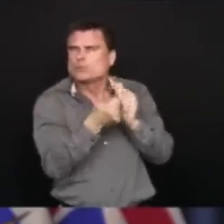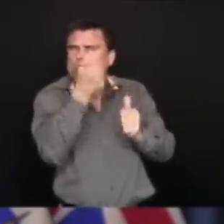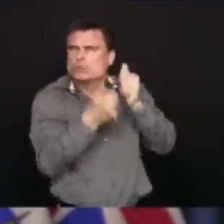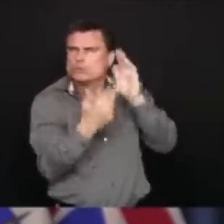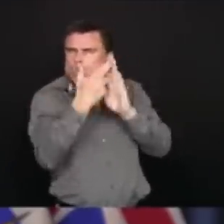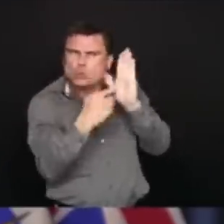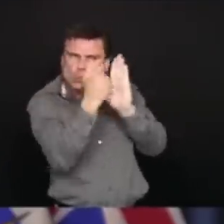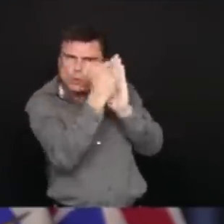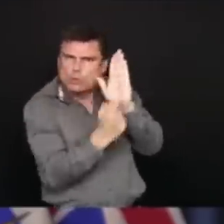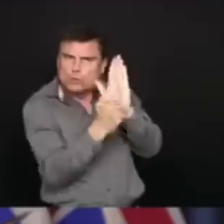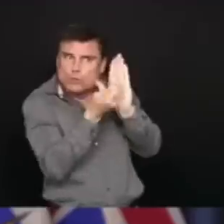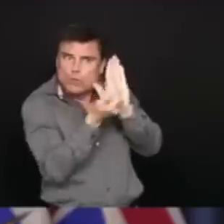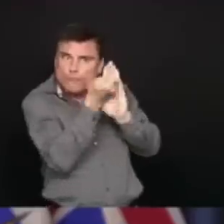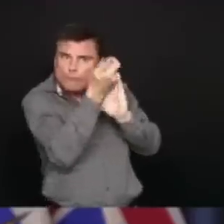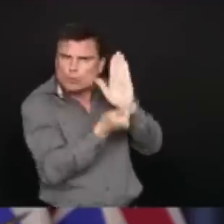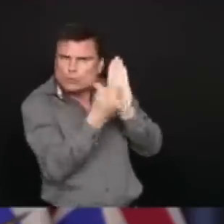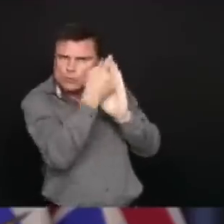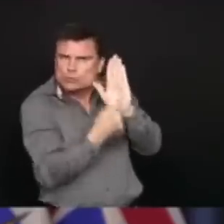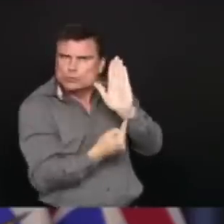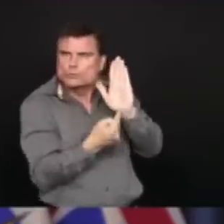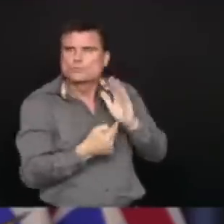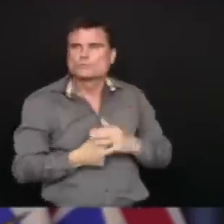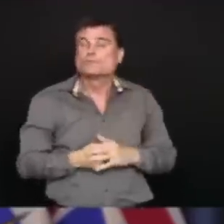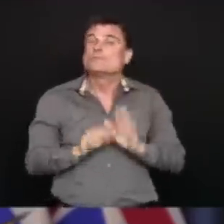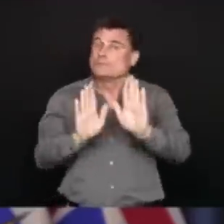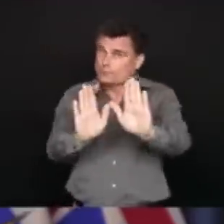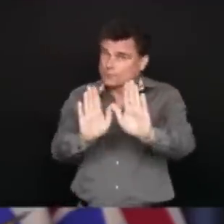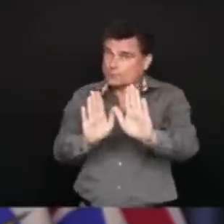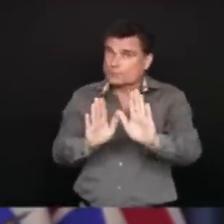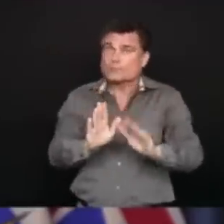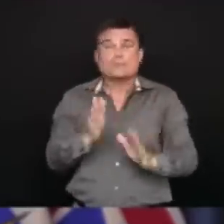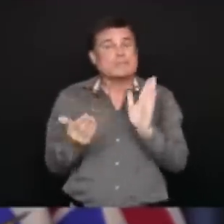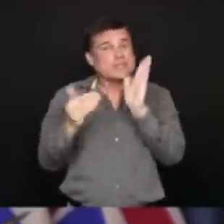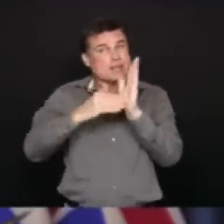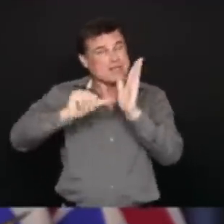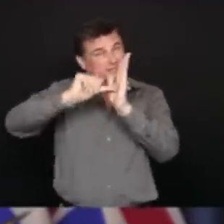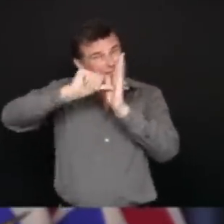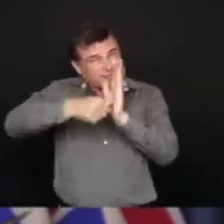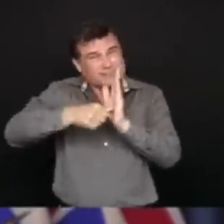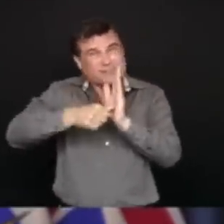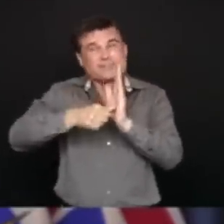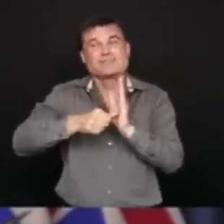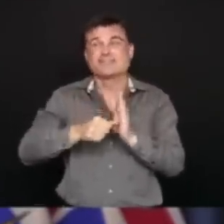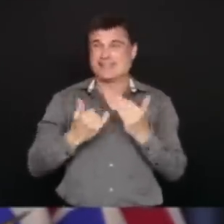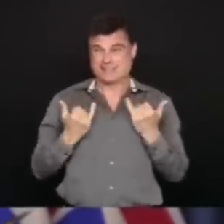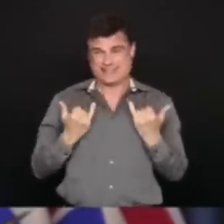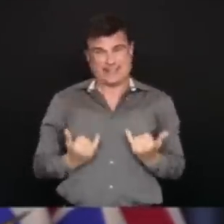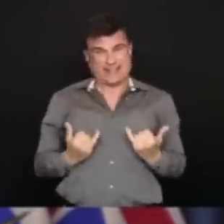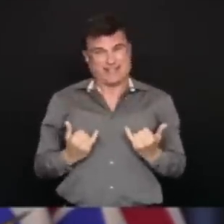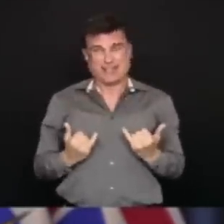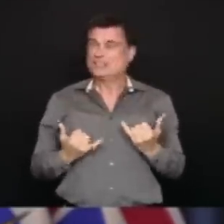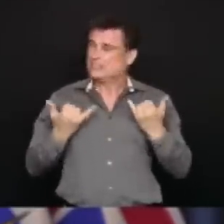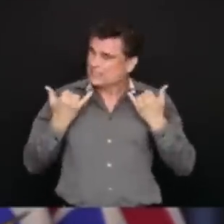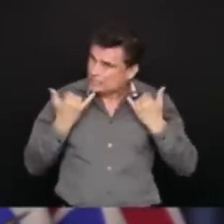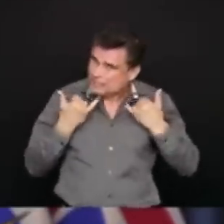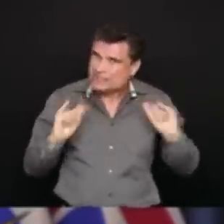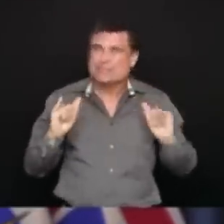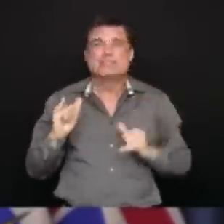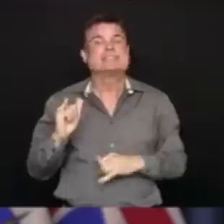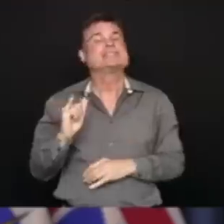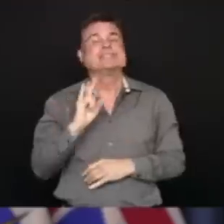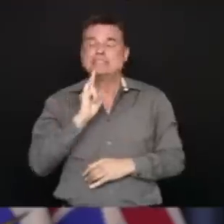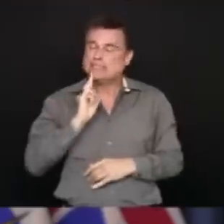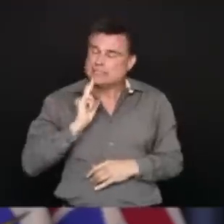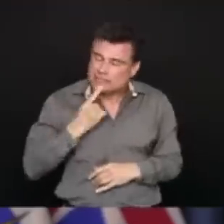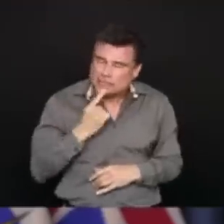are in a hurricane, in a major storm. But we have made considerable progress in our province, and it is because of